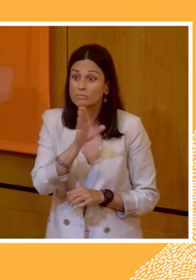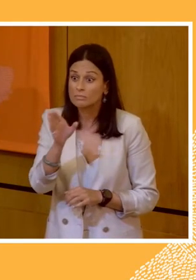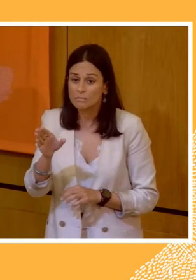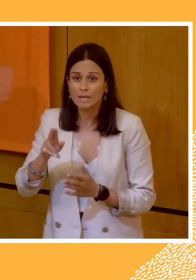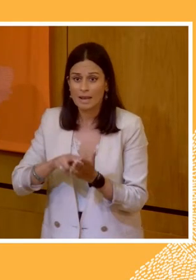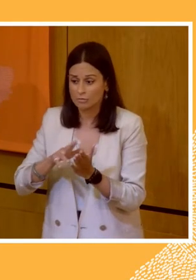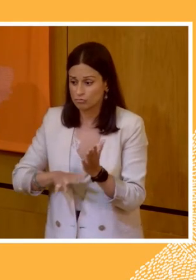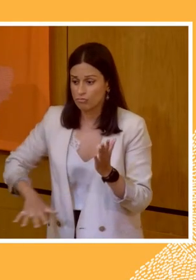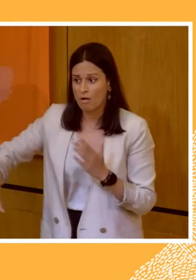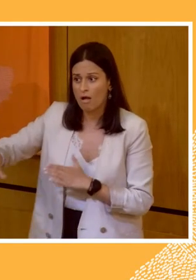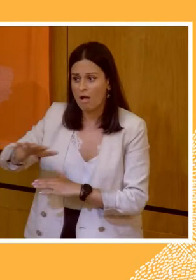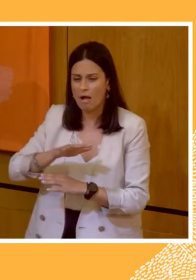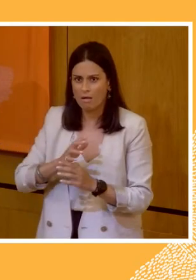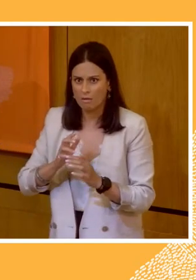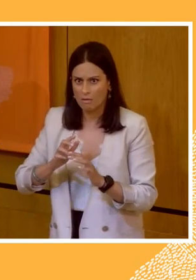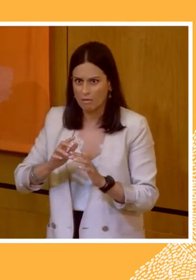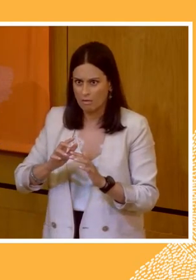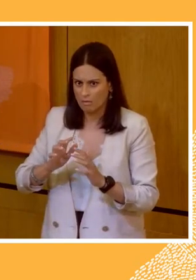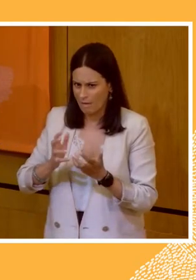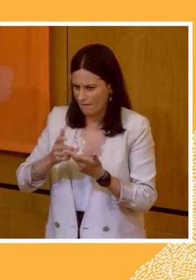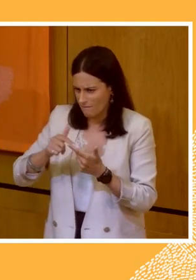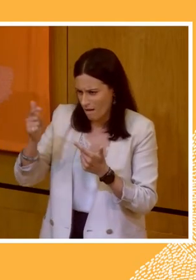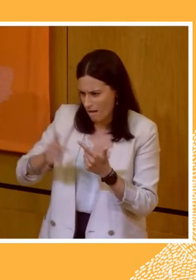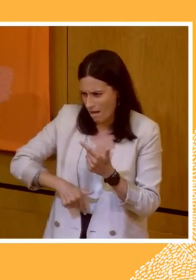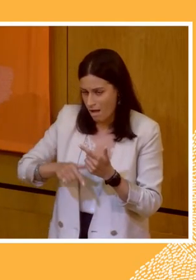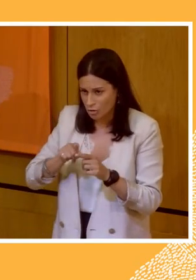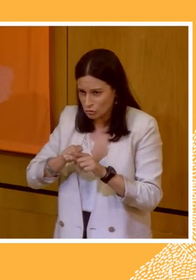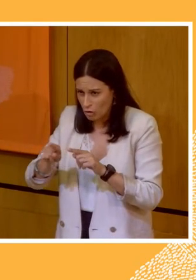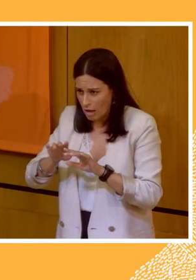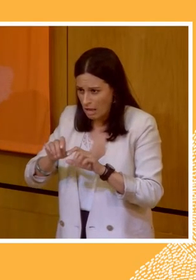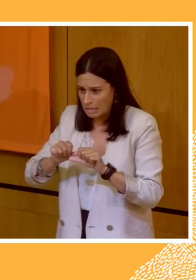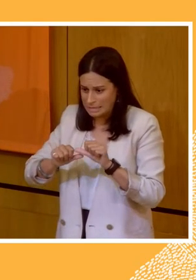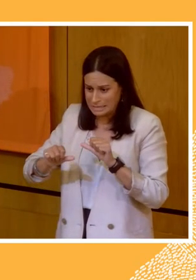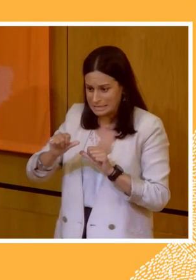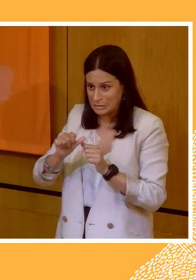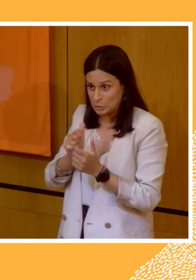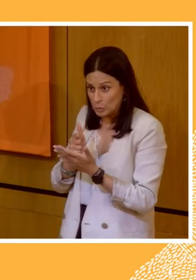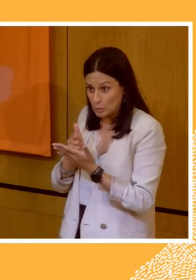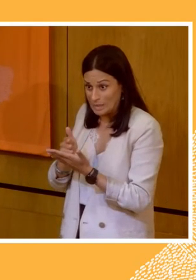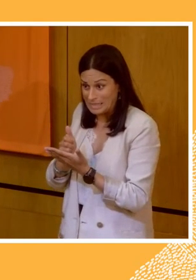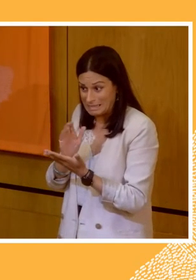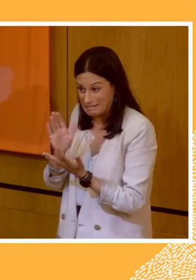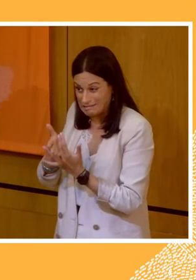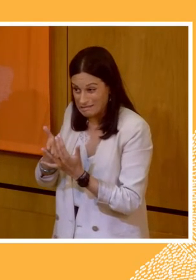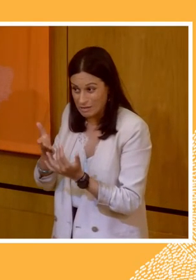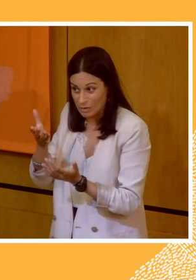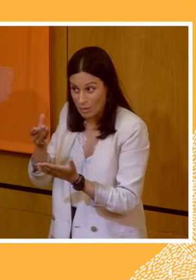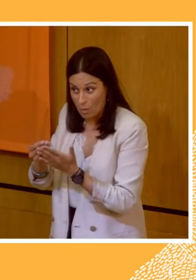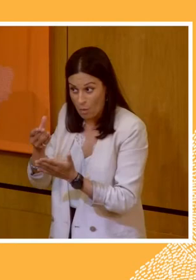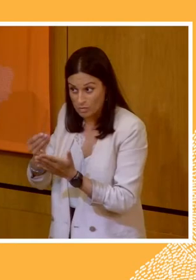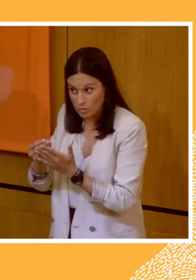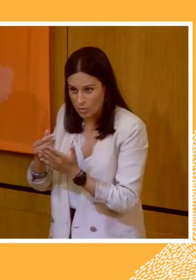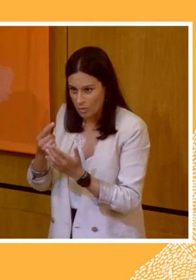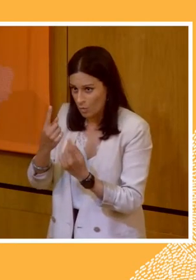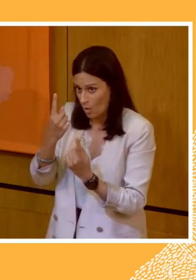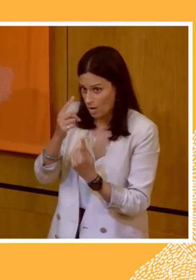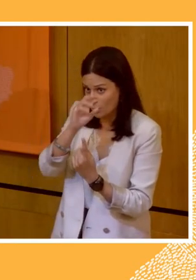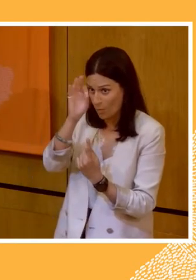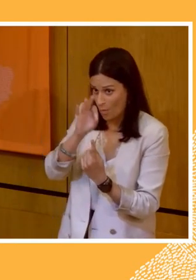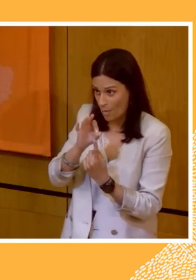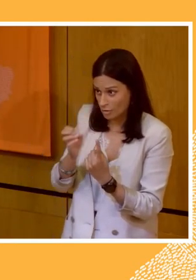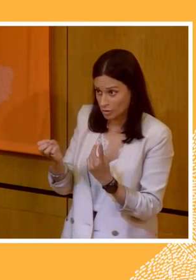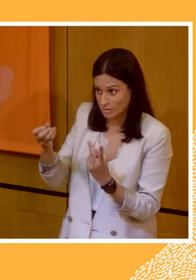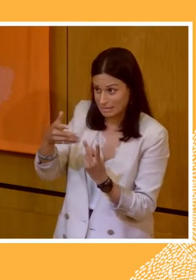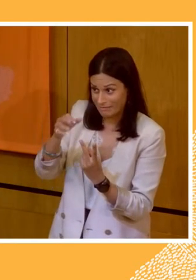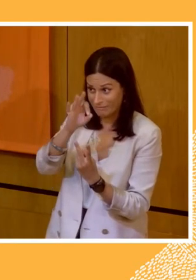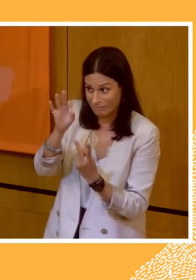nature, how far do you go to not interviewing with the audio? That is one way. I have another one. I'd give you